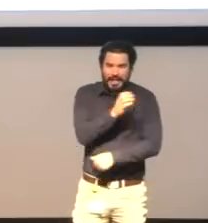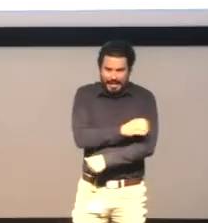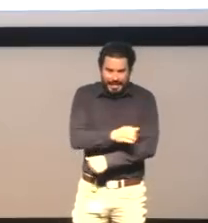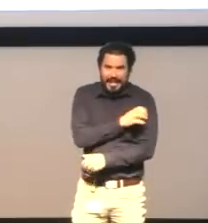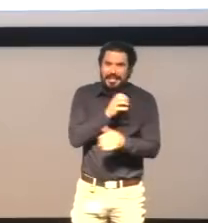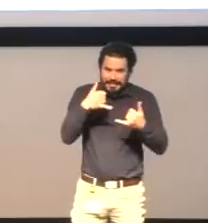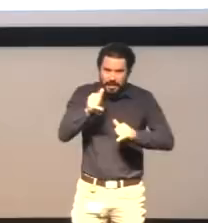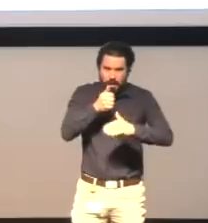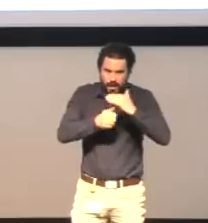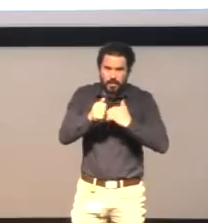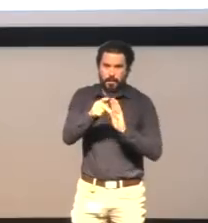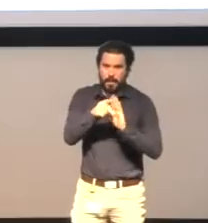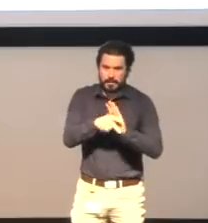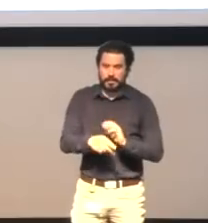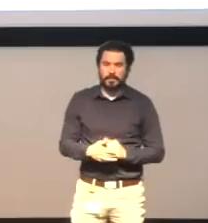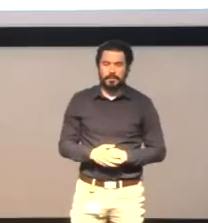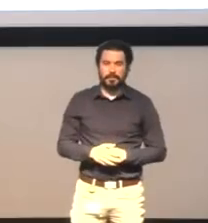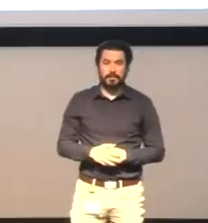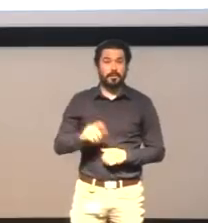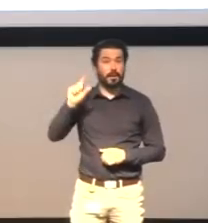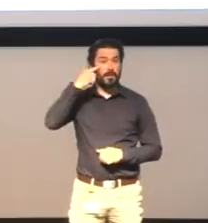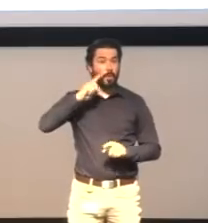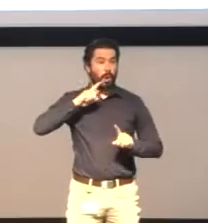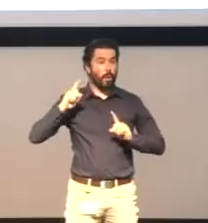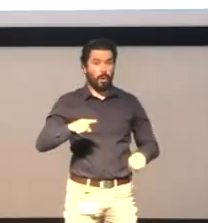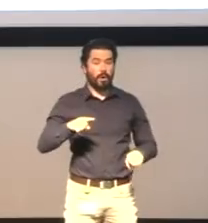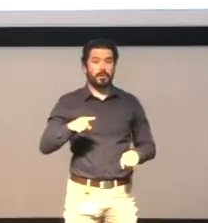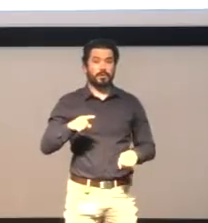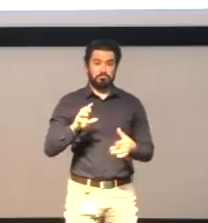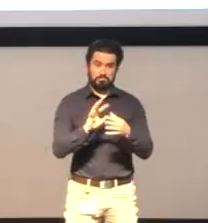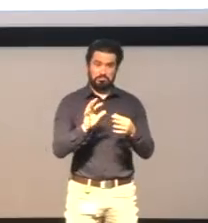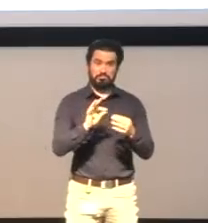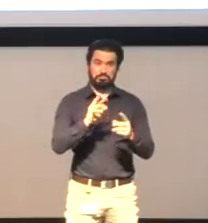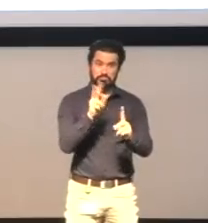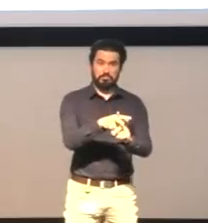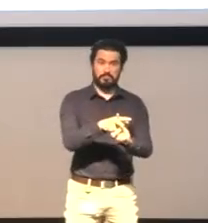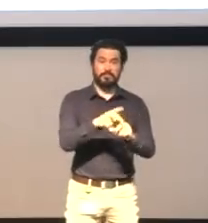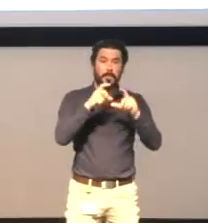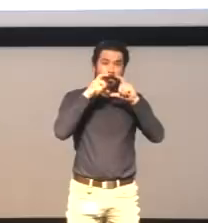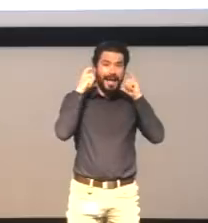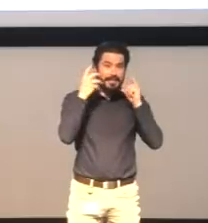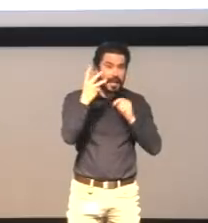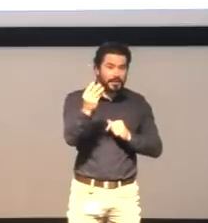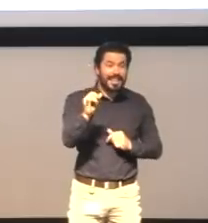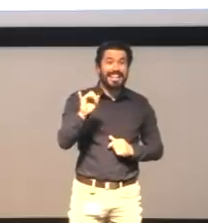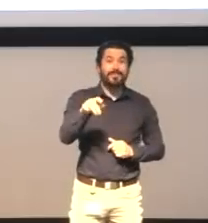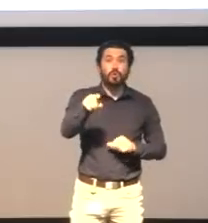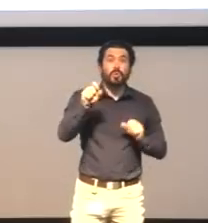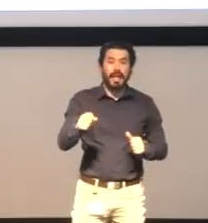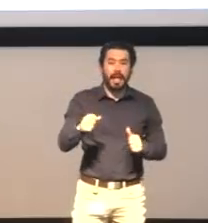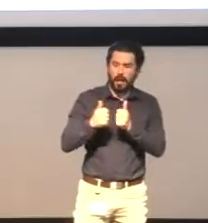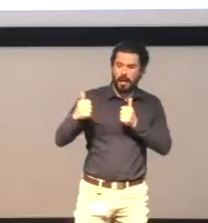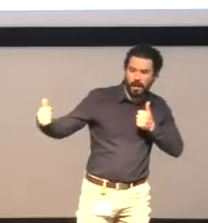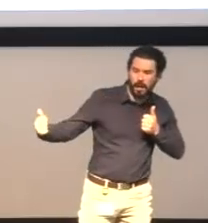executive order, it speaks to wearing masks outdoors, but if you are able to distance by 6 feet